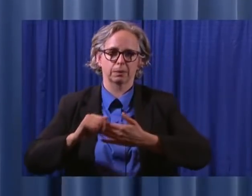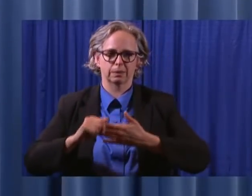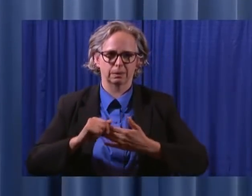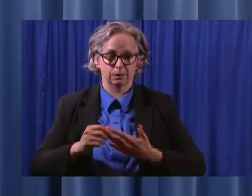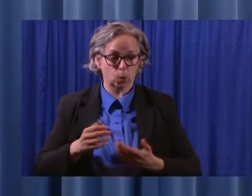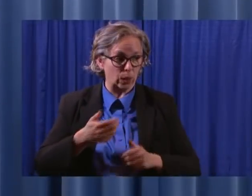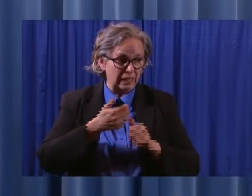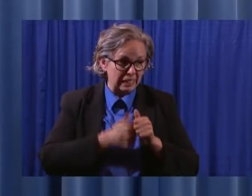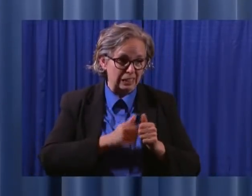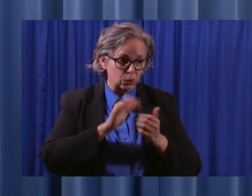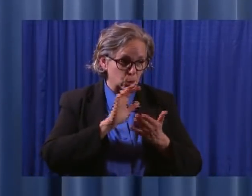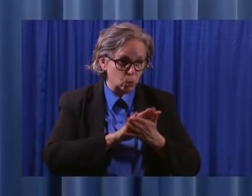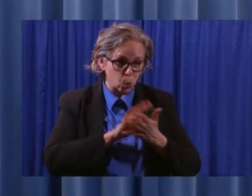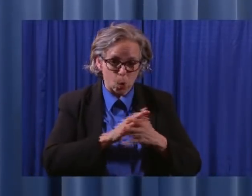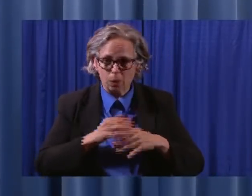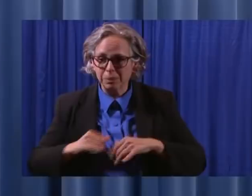circumstance.